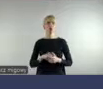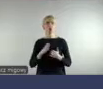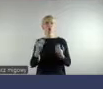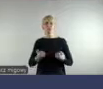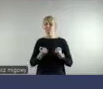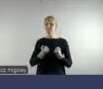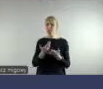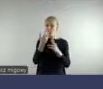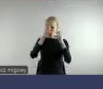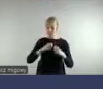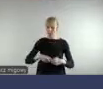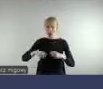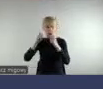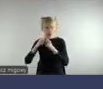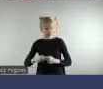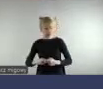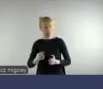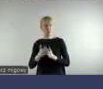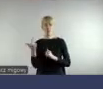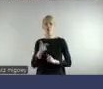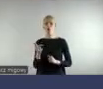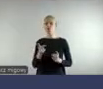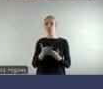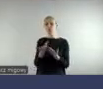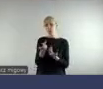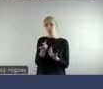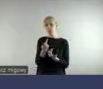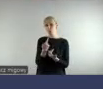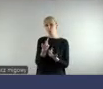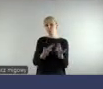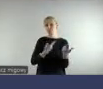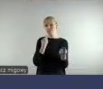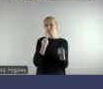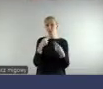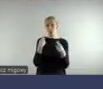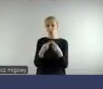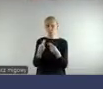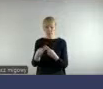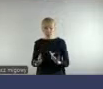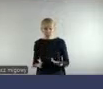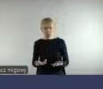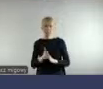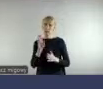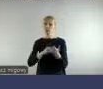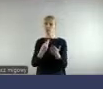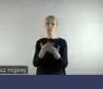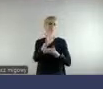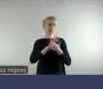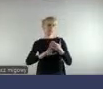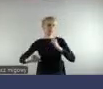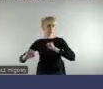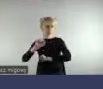is also often consist of scenarios for exercises and serve also as a supporting document for the municipality's